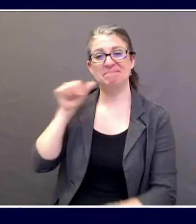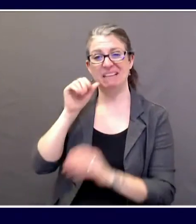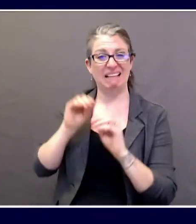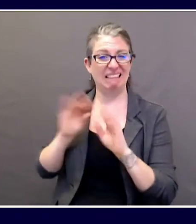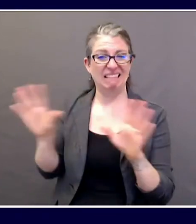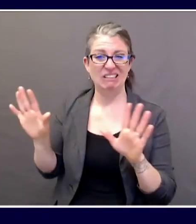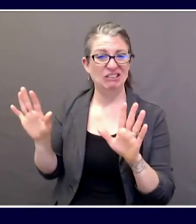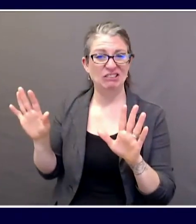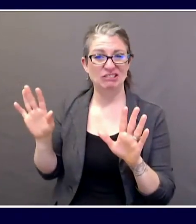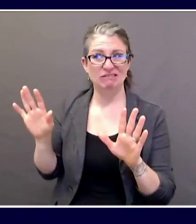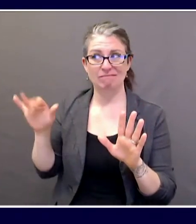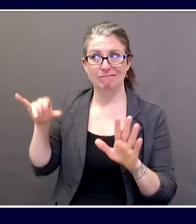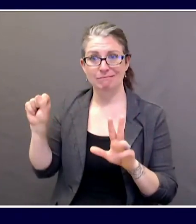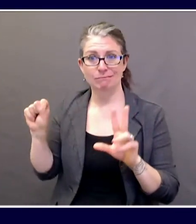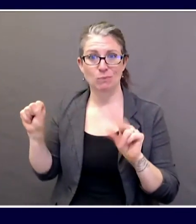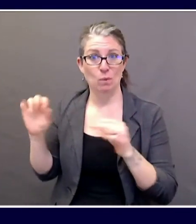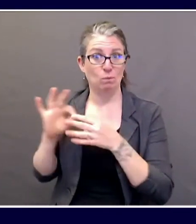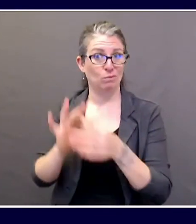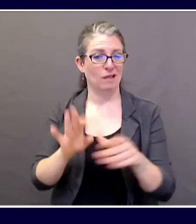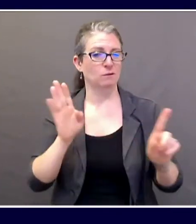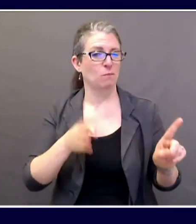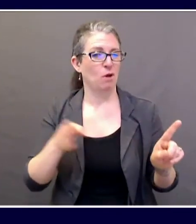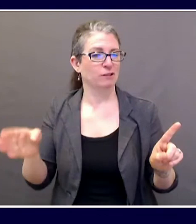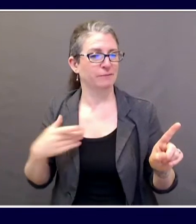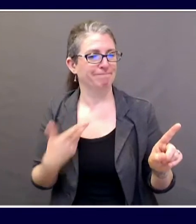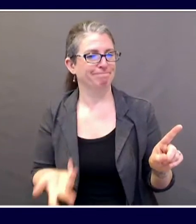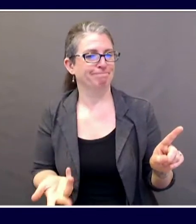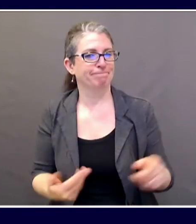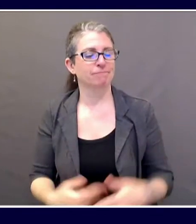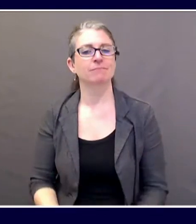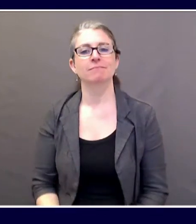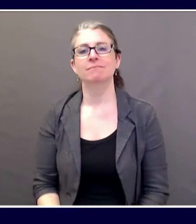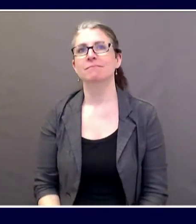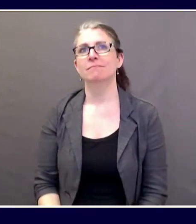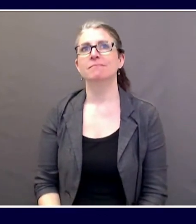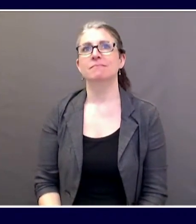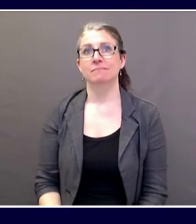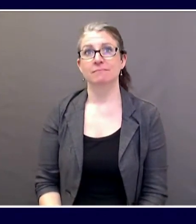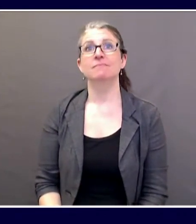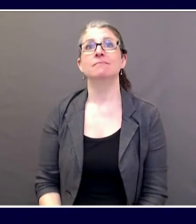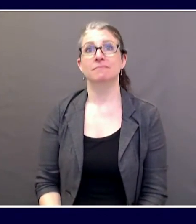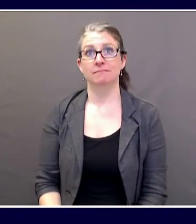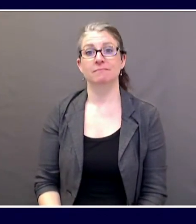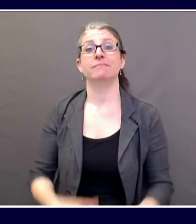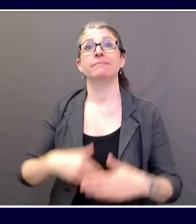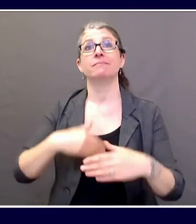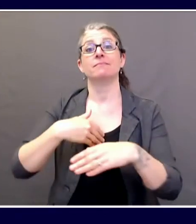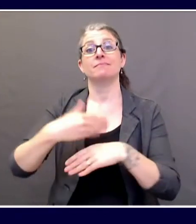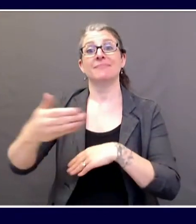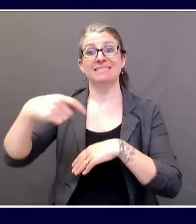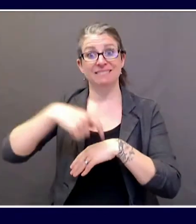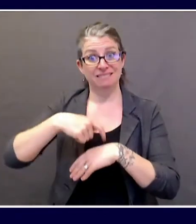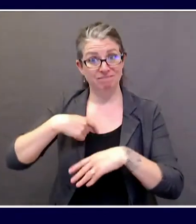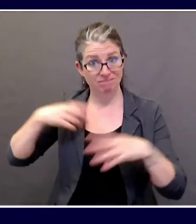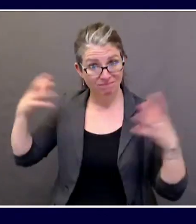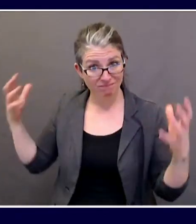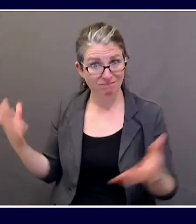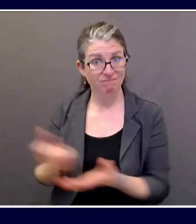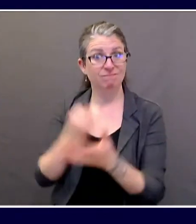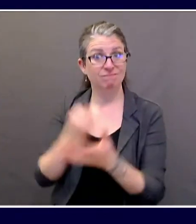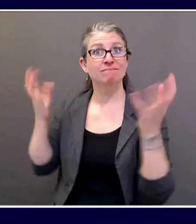hoping to learn more on my next call with federal partners. But Joe, I have the exact same question you